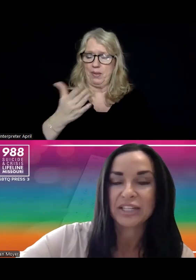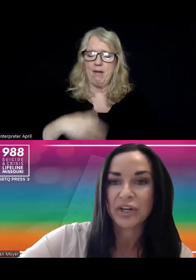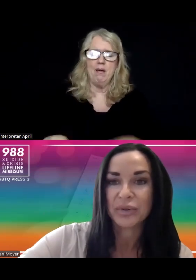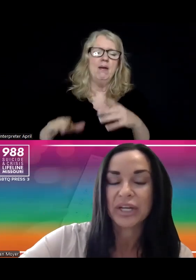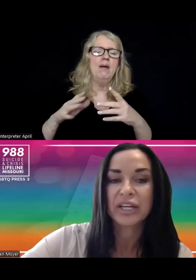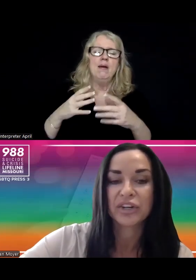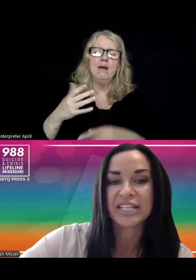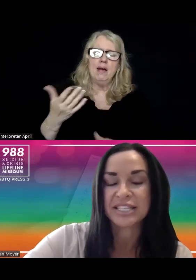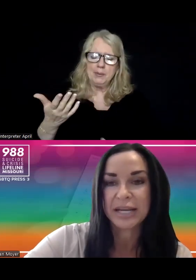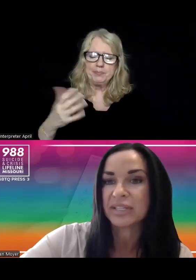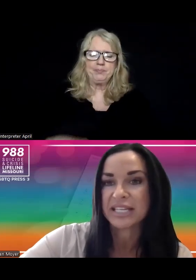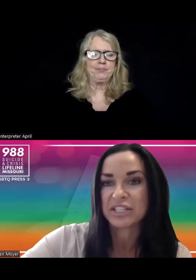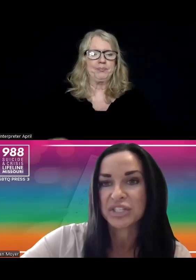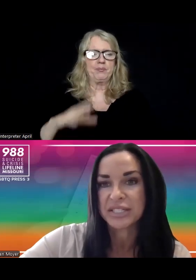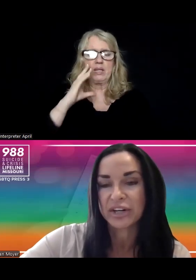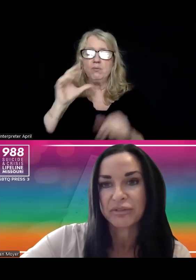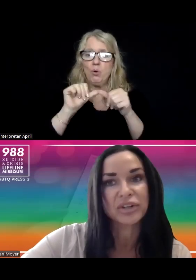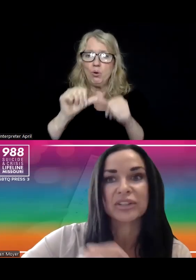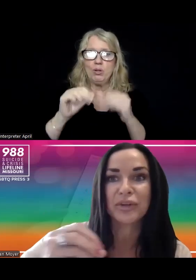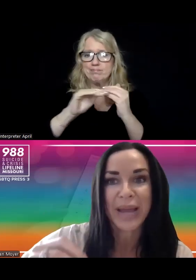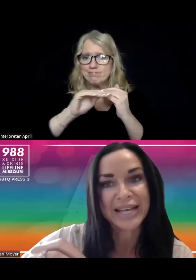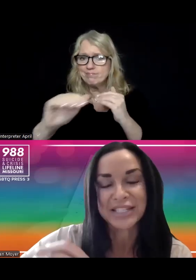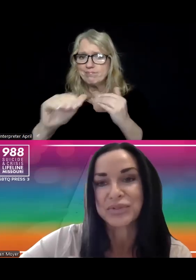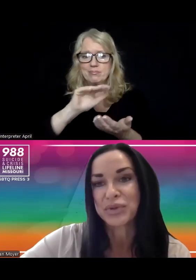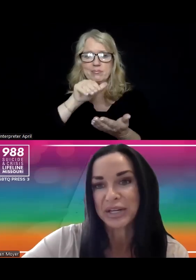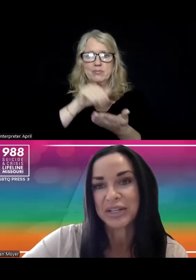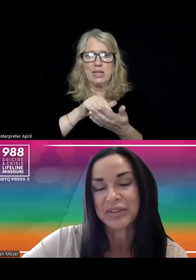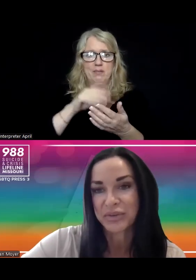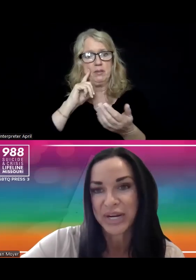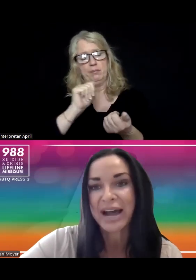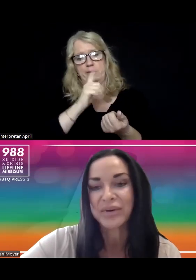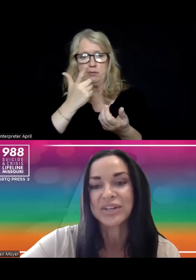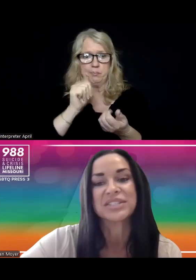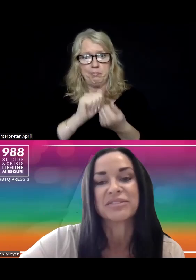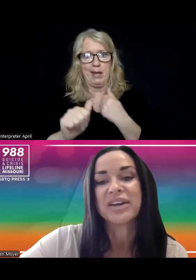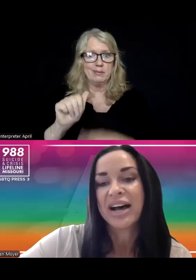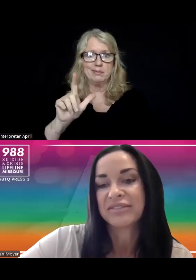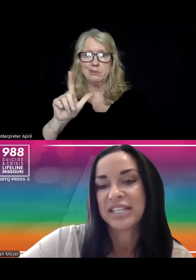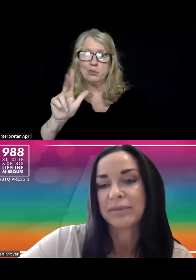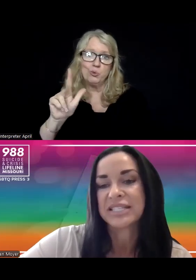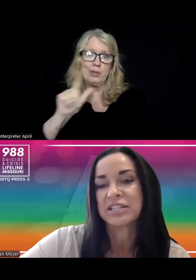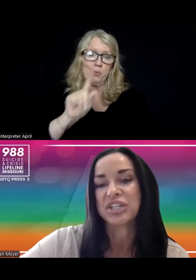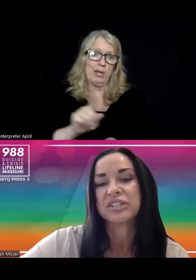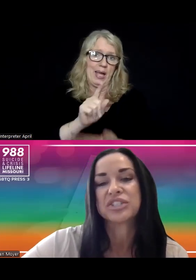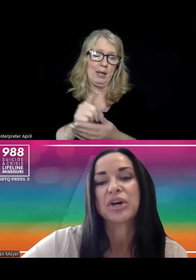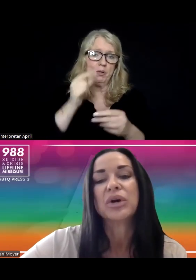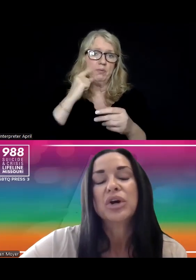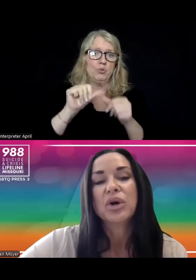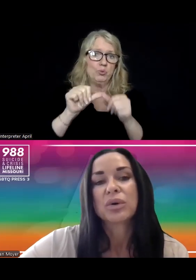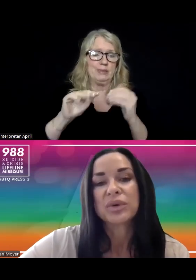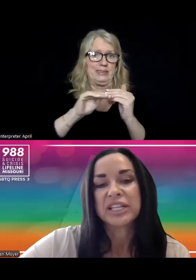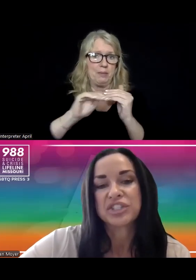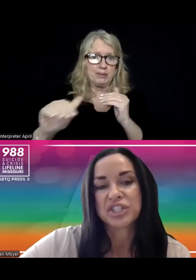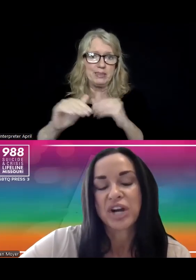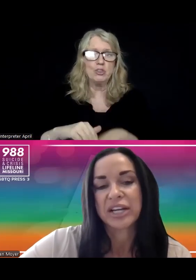that, crisis stabilization center for a little past those 23 hours of stabilization. So